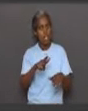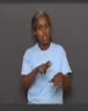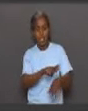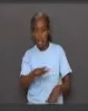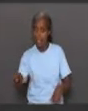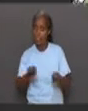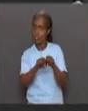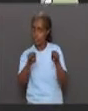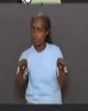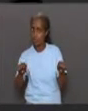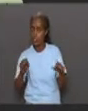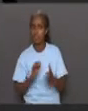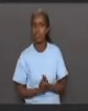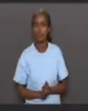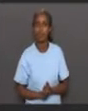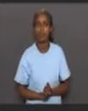segment.